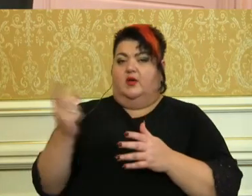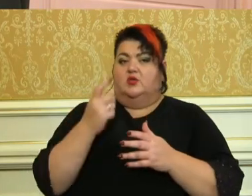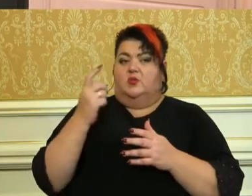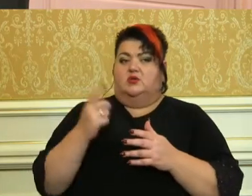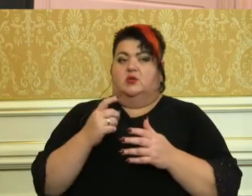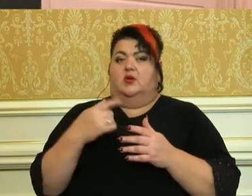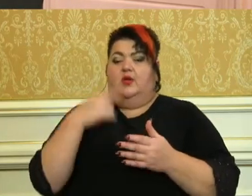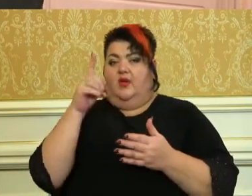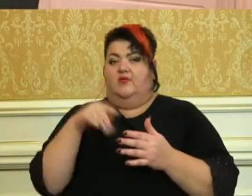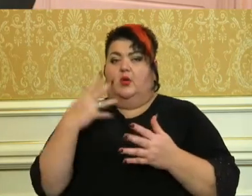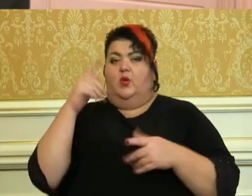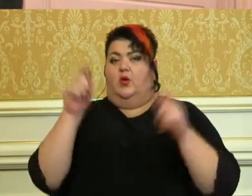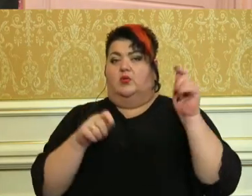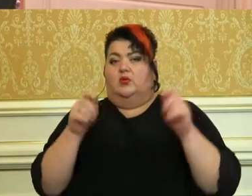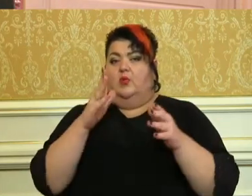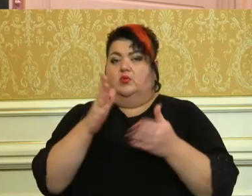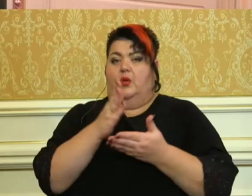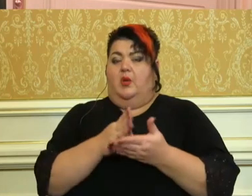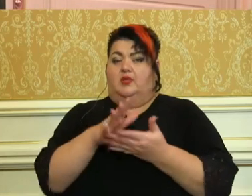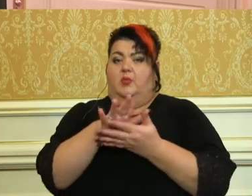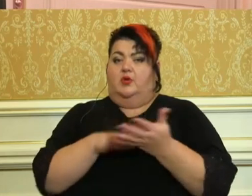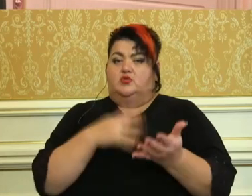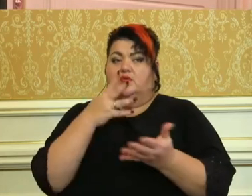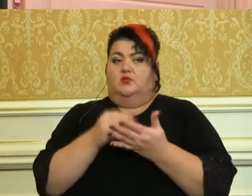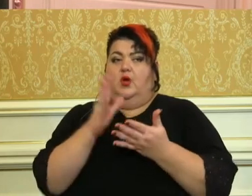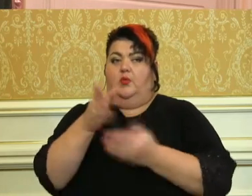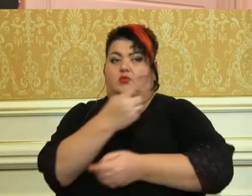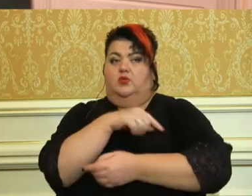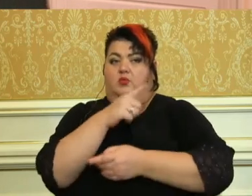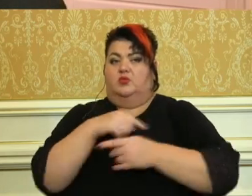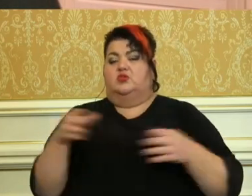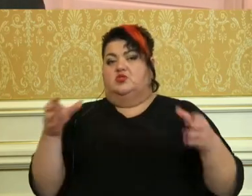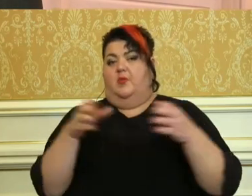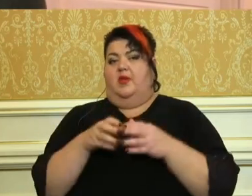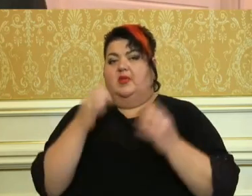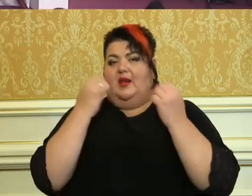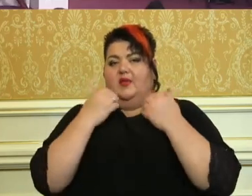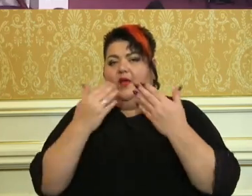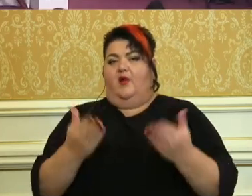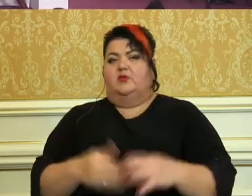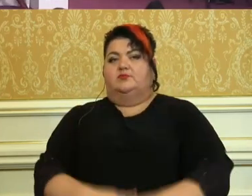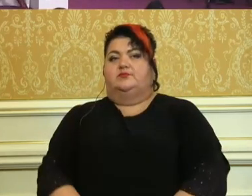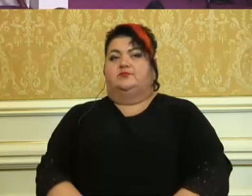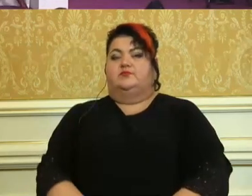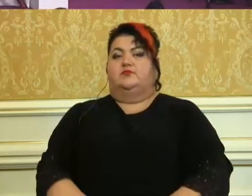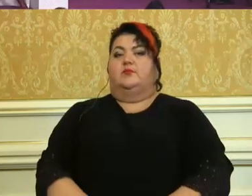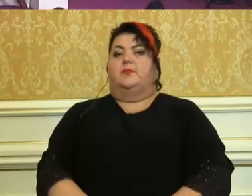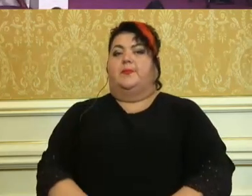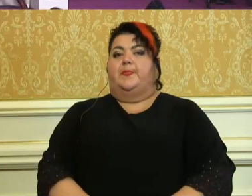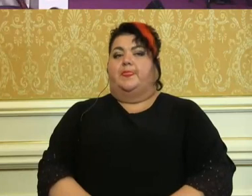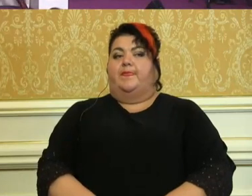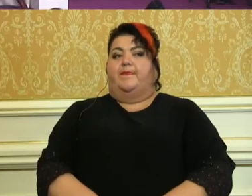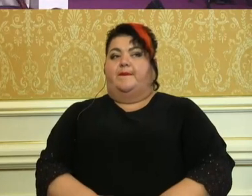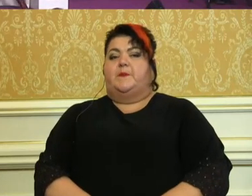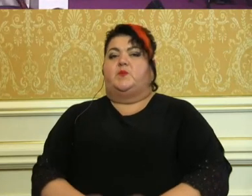panels, economic panel, military, etc. So I would be very happy to have the medical panels in future. Thank you so